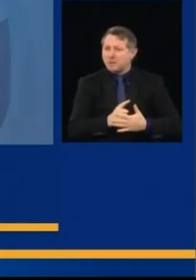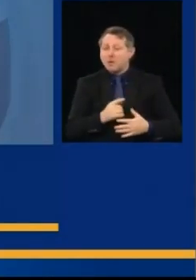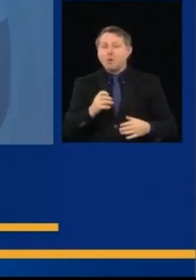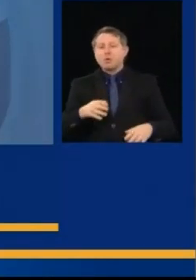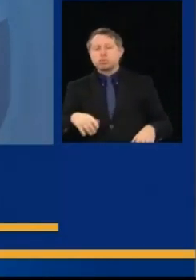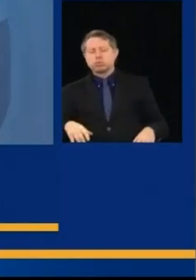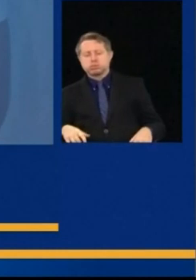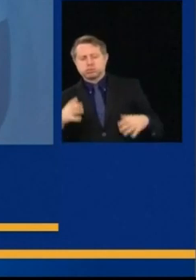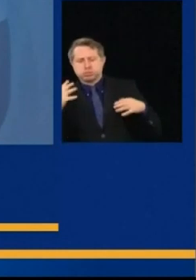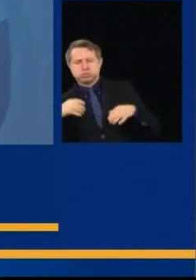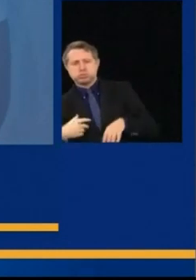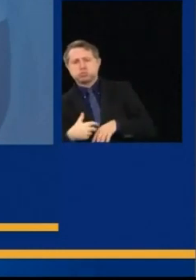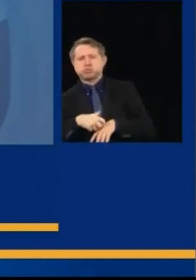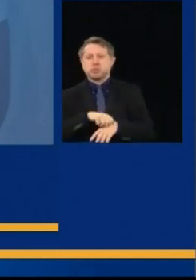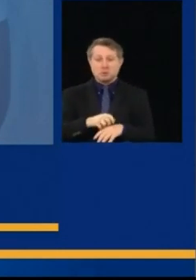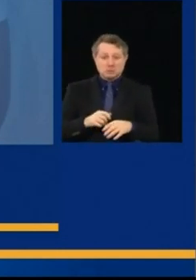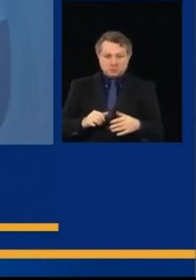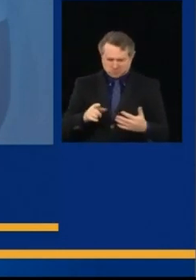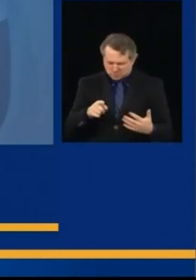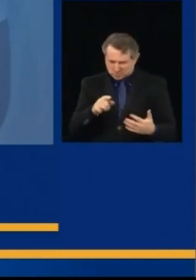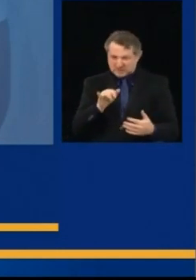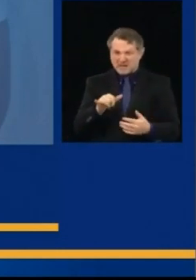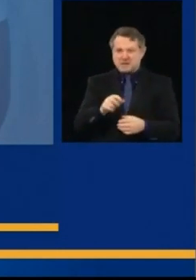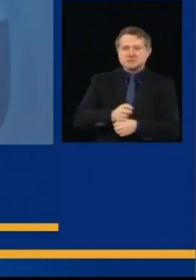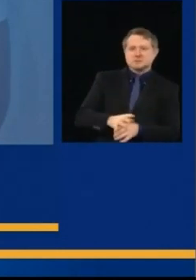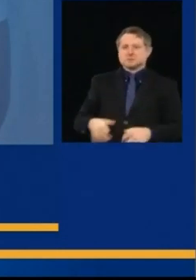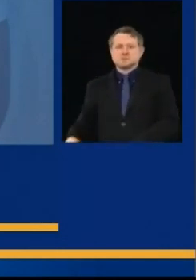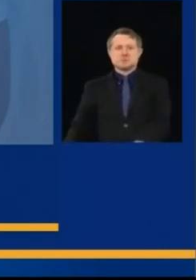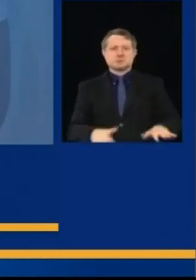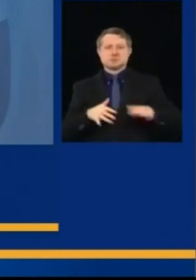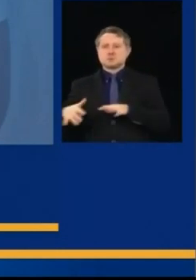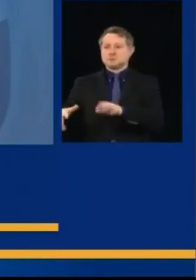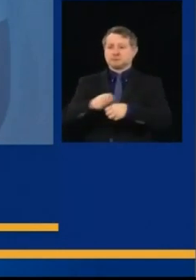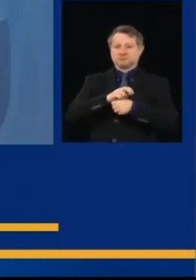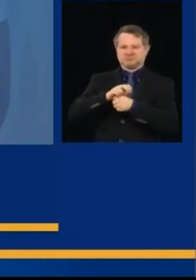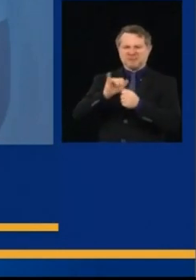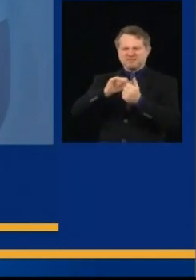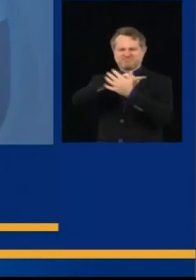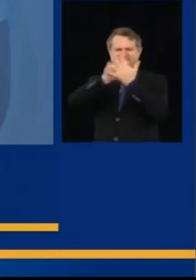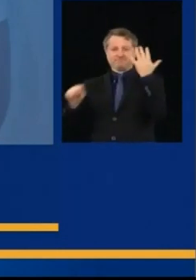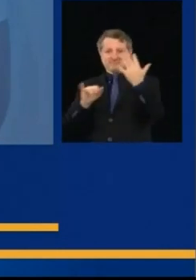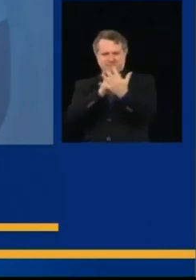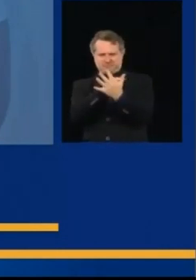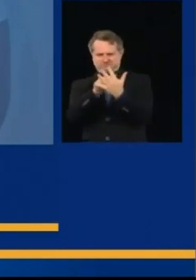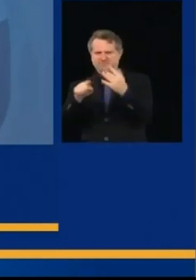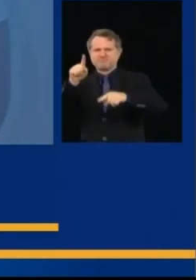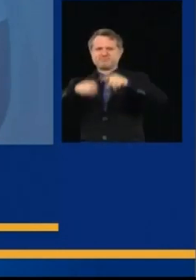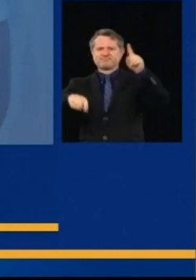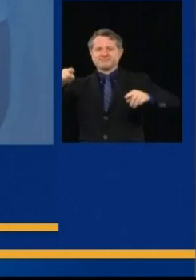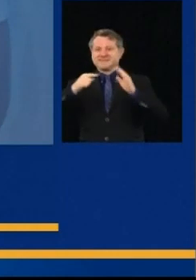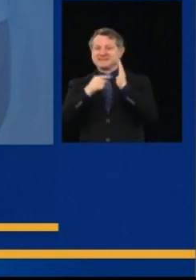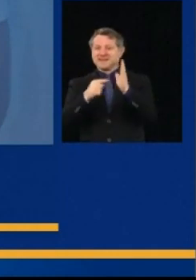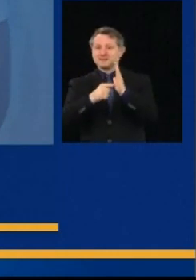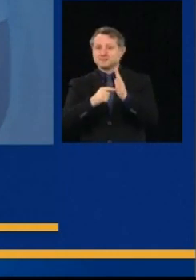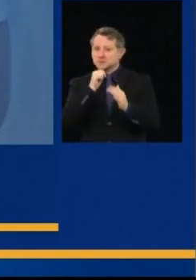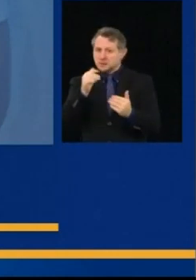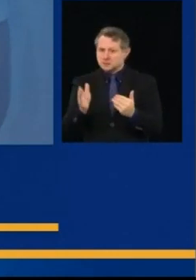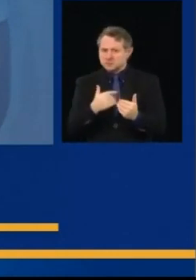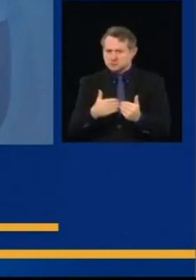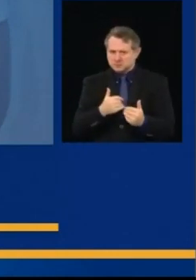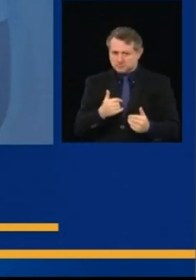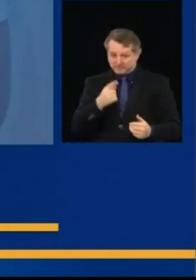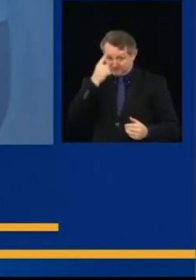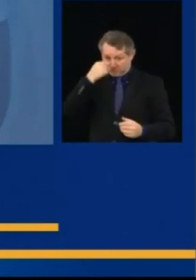a wide array of symptoms, as you can see, which makes it even harder for a